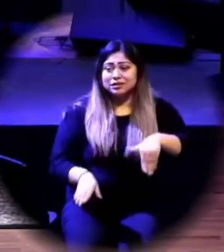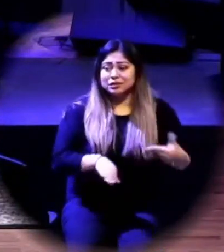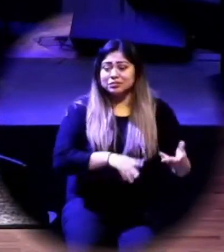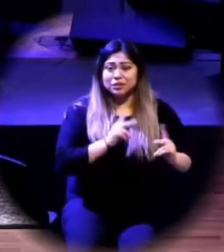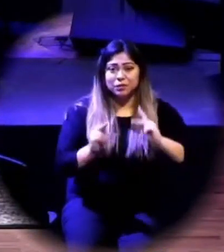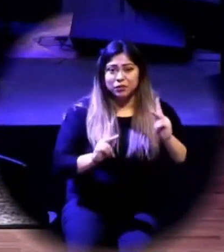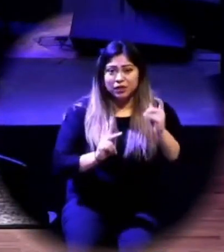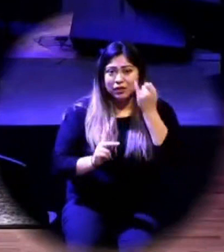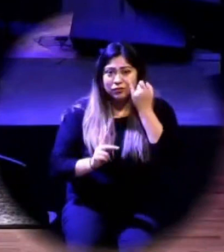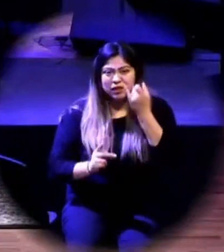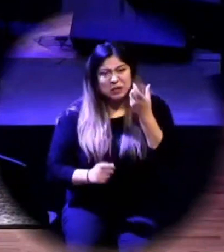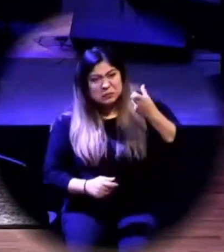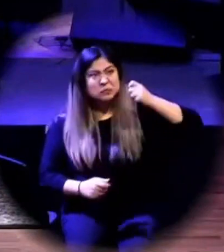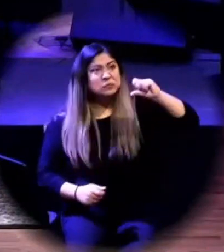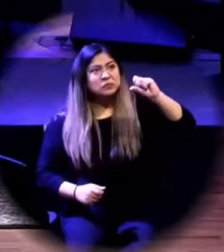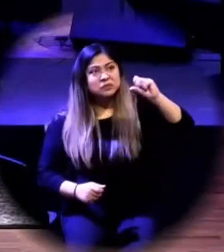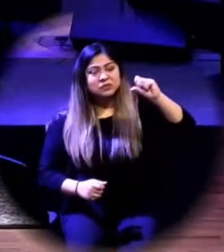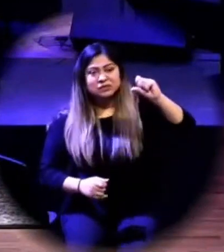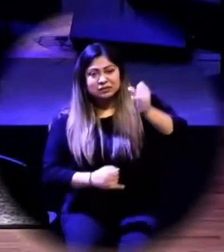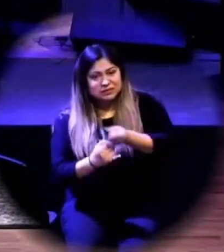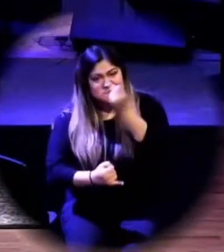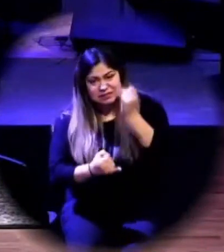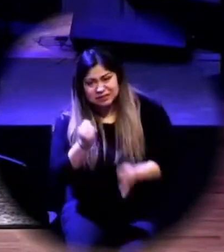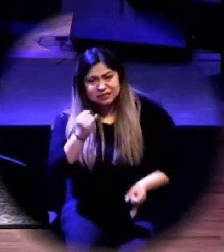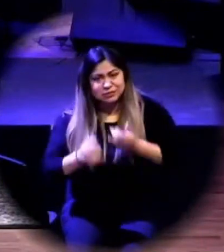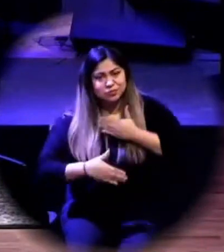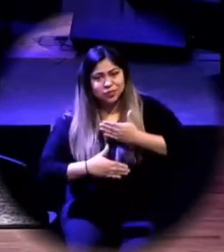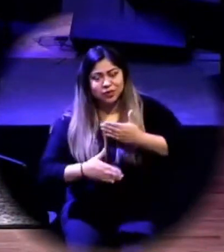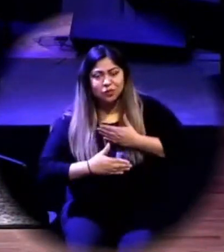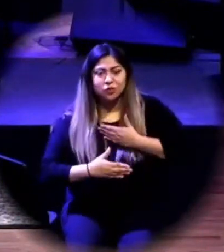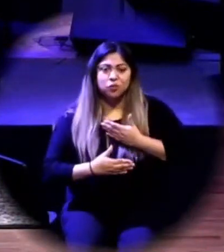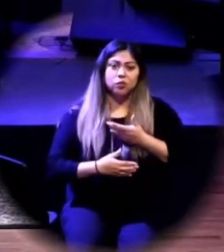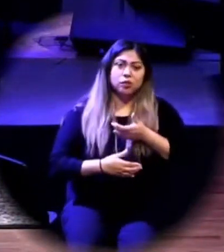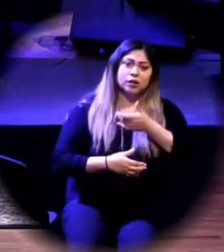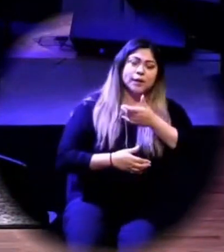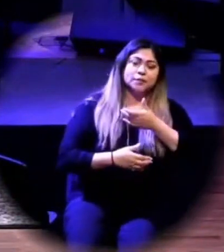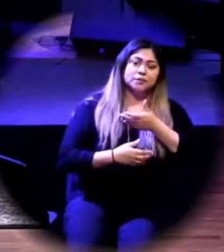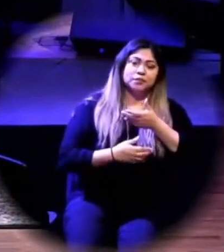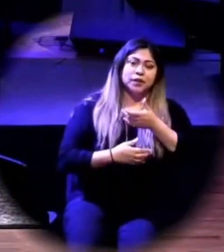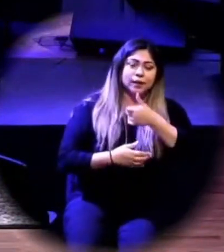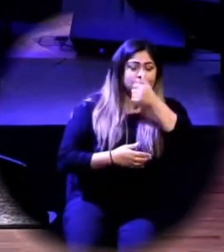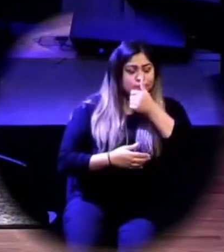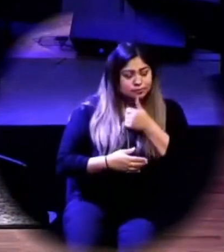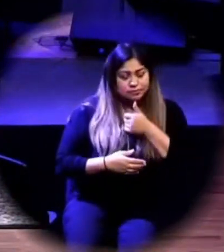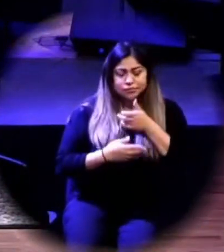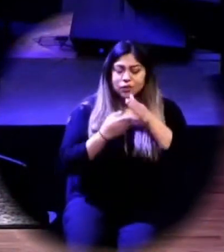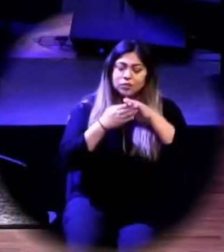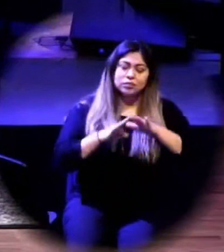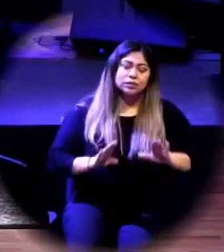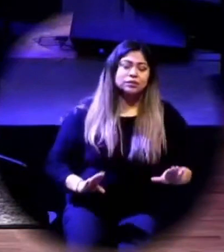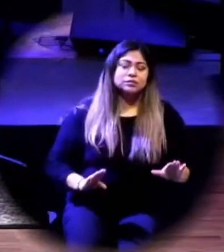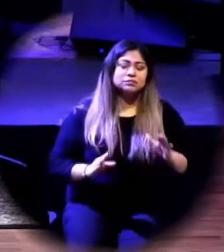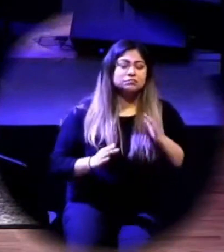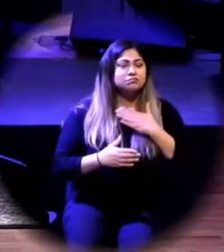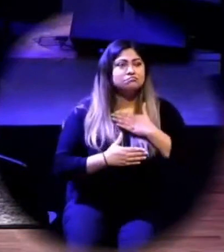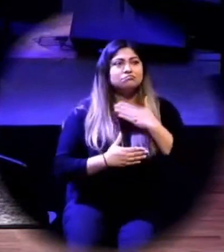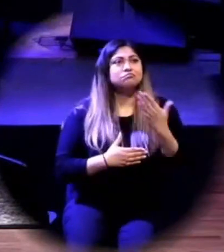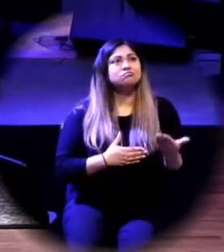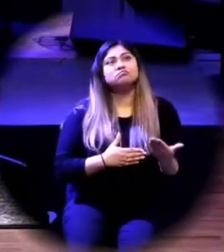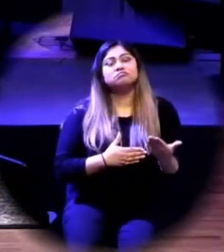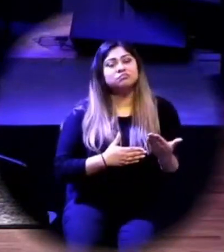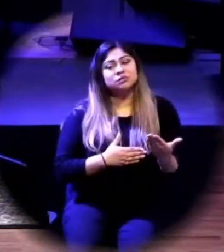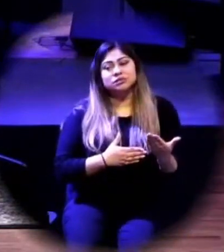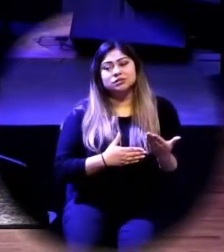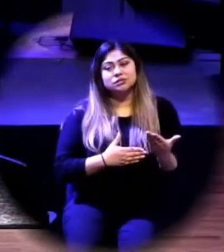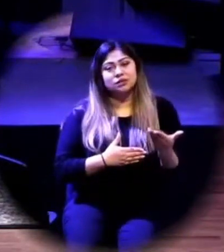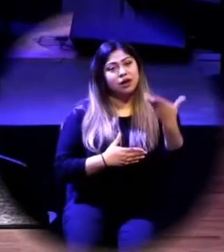our last breath, or whether we go patiently, I mean, whether we go peacefully, just submitting ourselves to Christ's arms, friends,